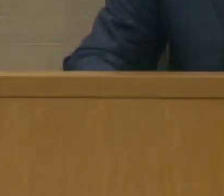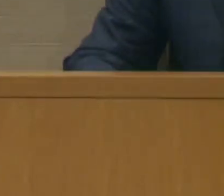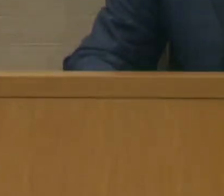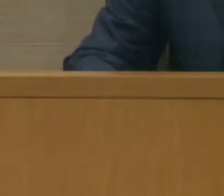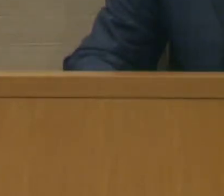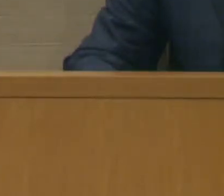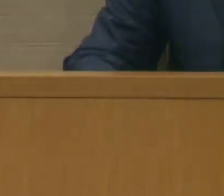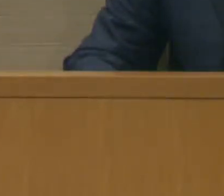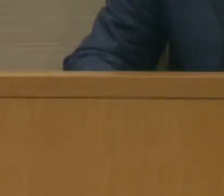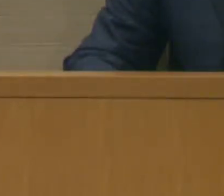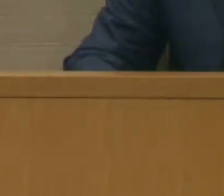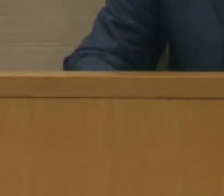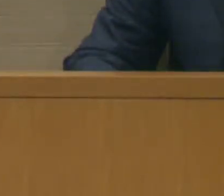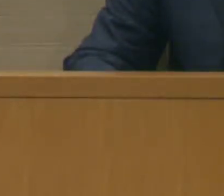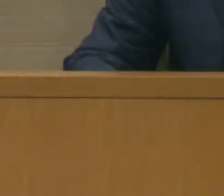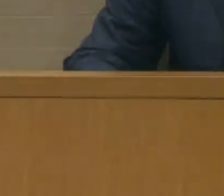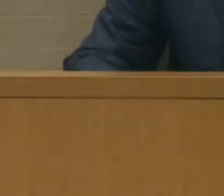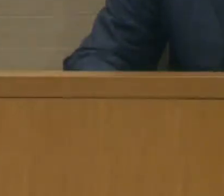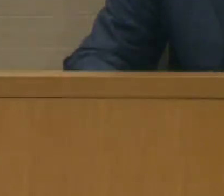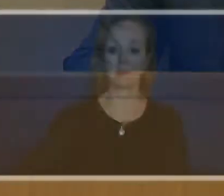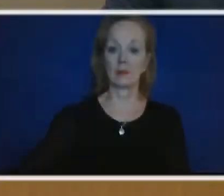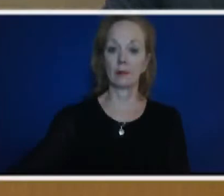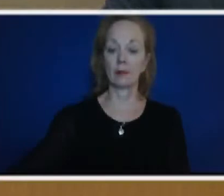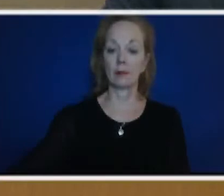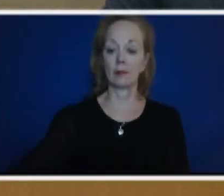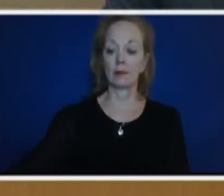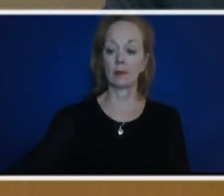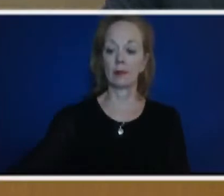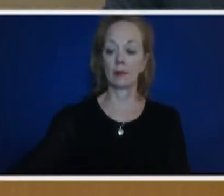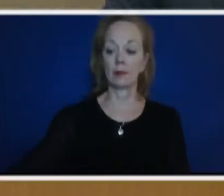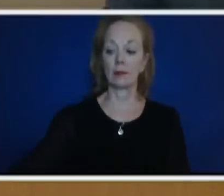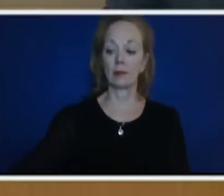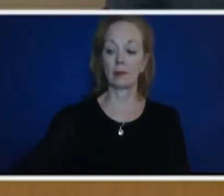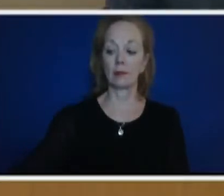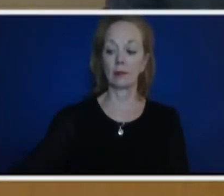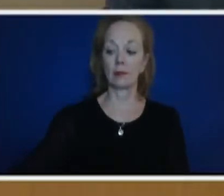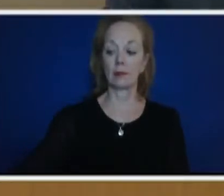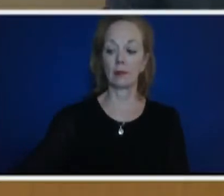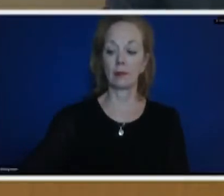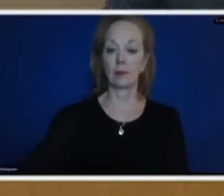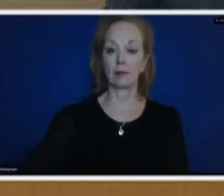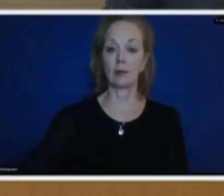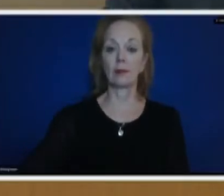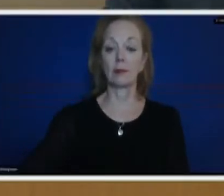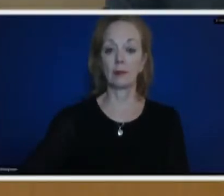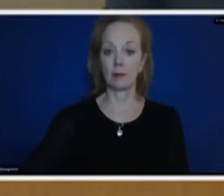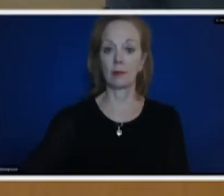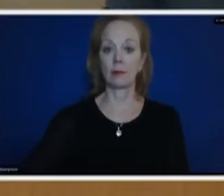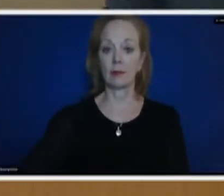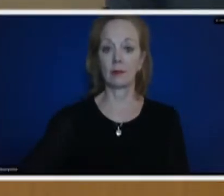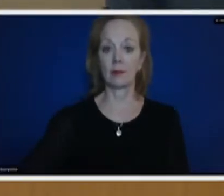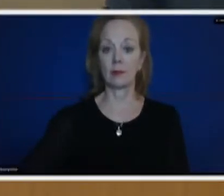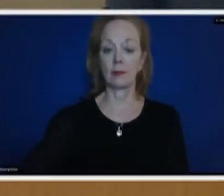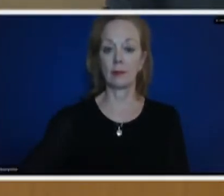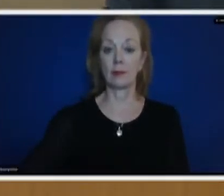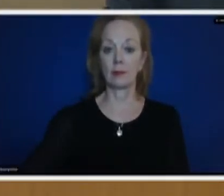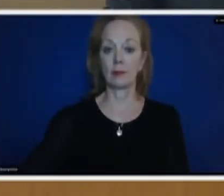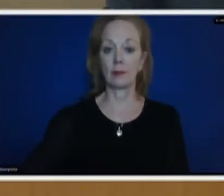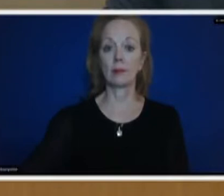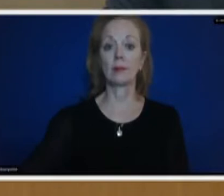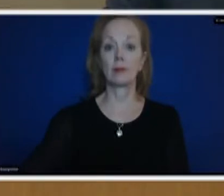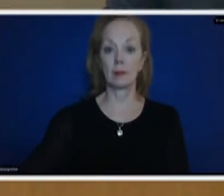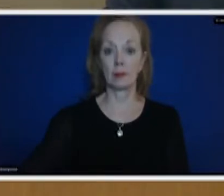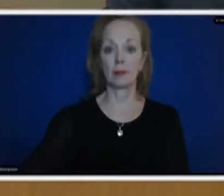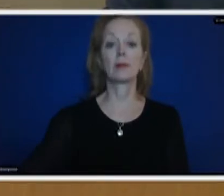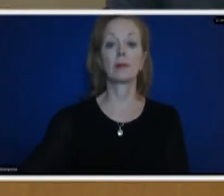to do that. We'll be landlocked. Shame on us for not having those verbal communications done in writing. So